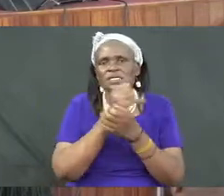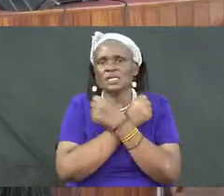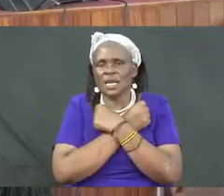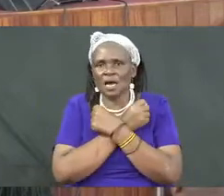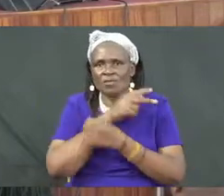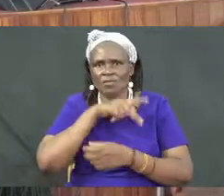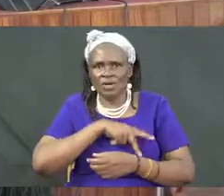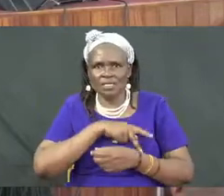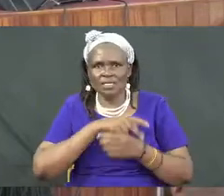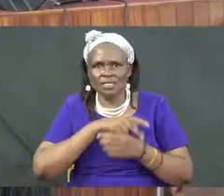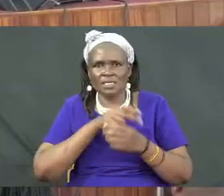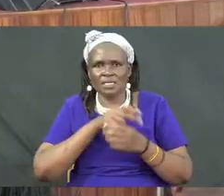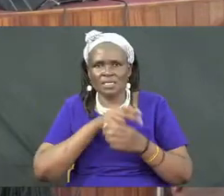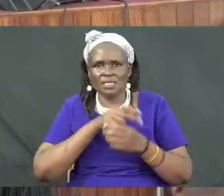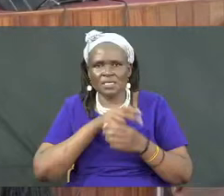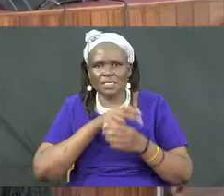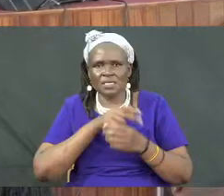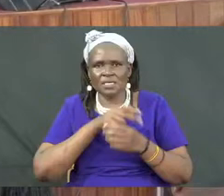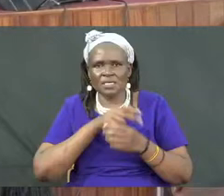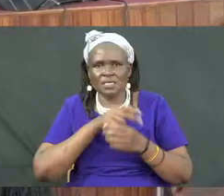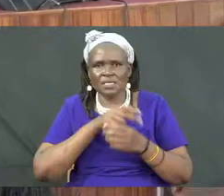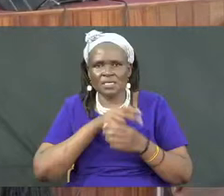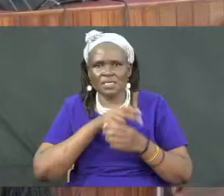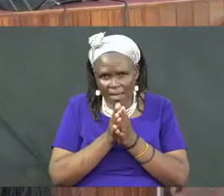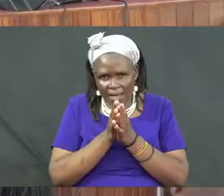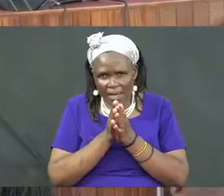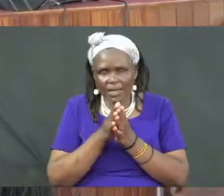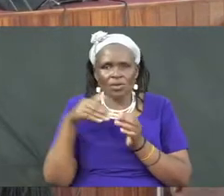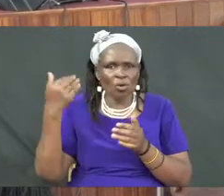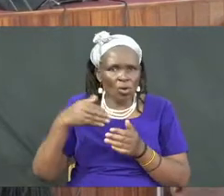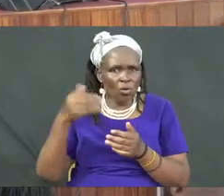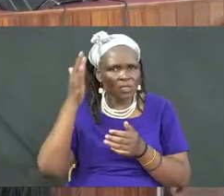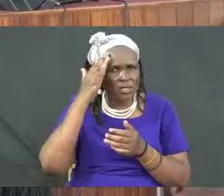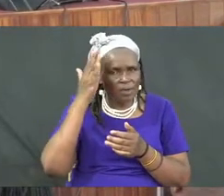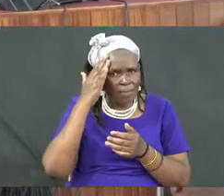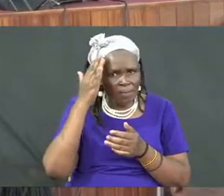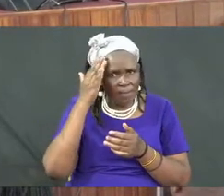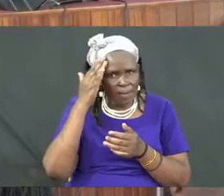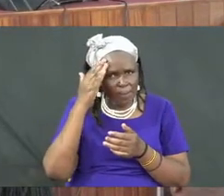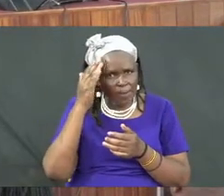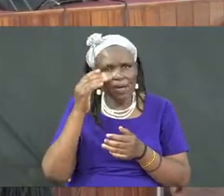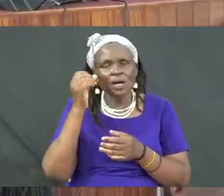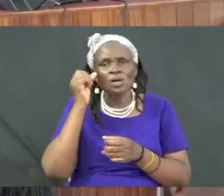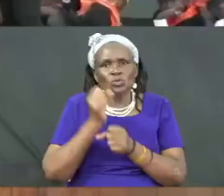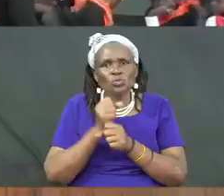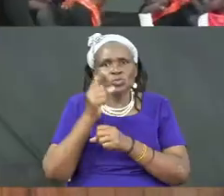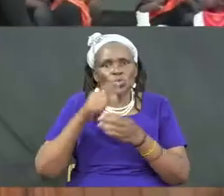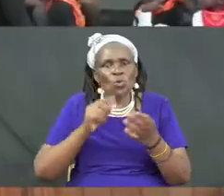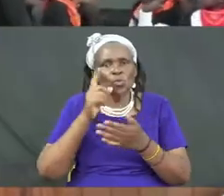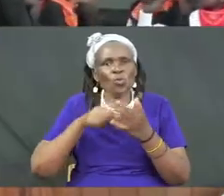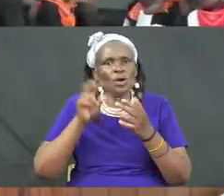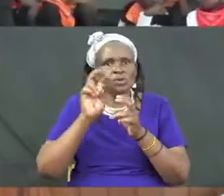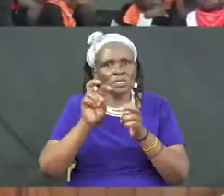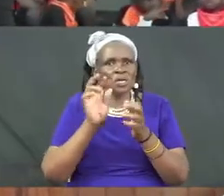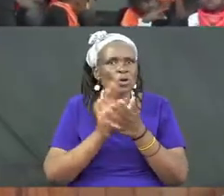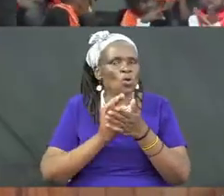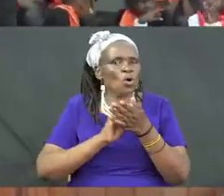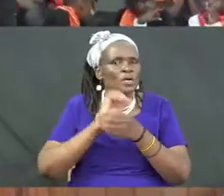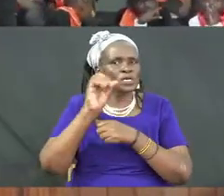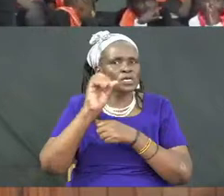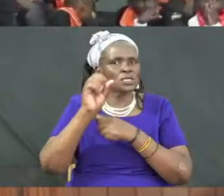kindness, and humility. And always remember to question what you see and hear on social